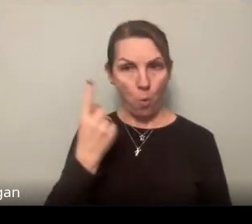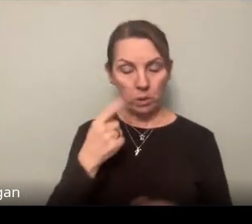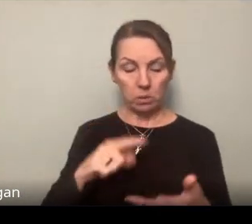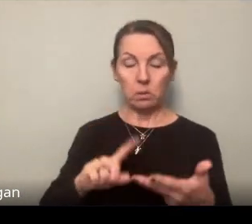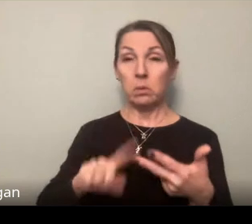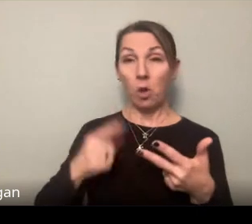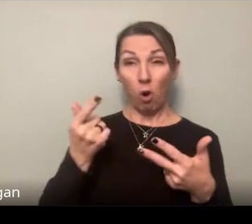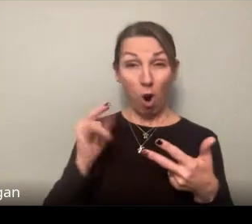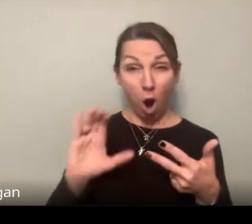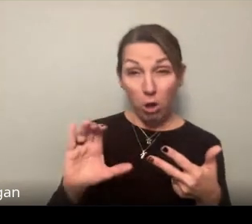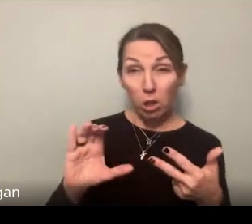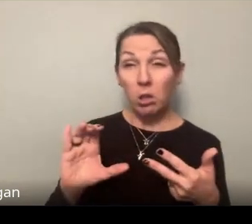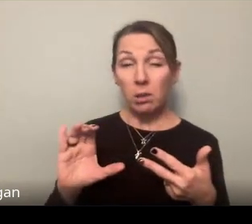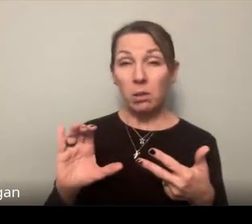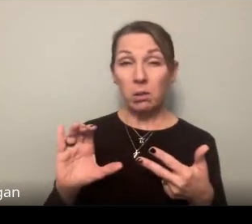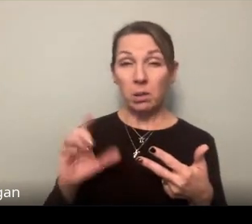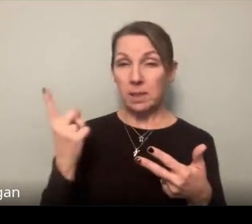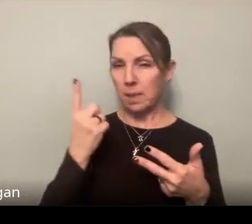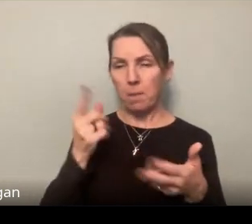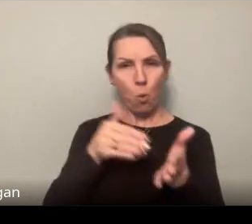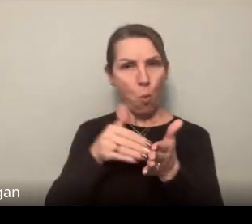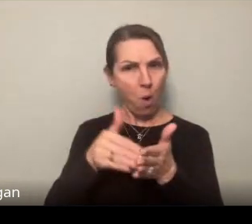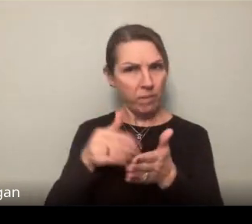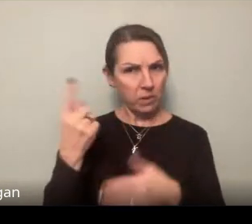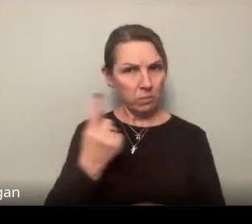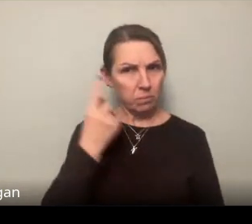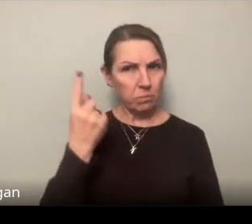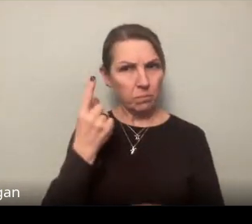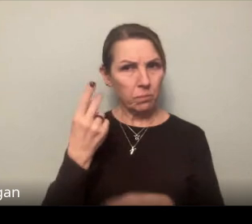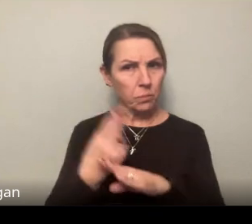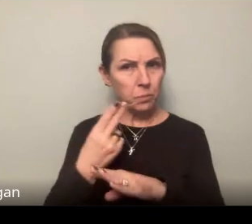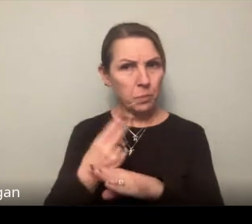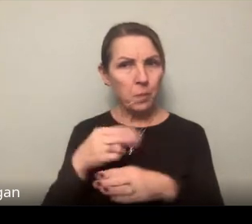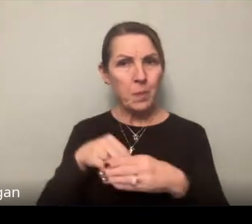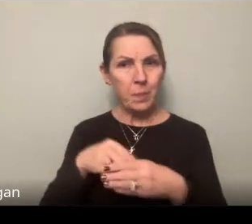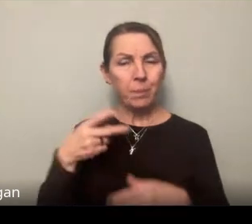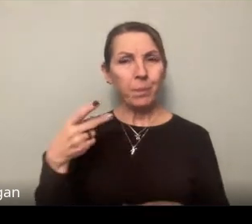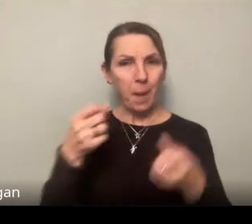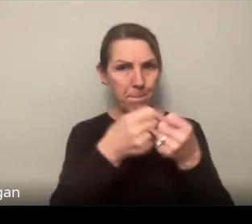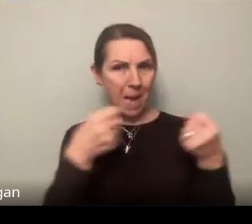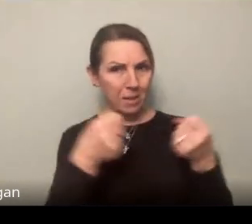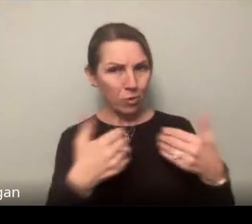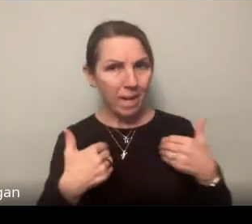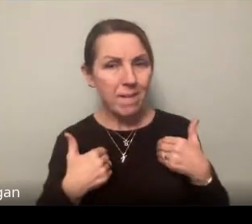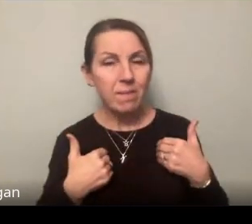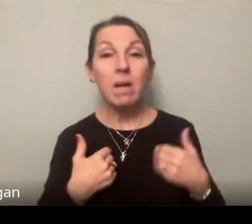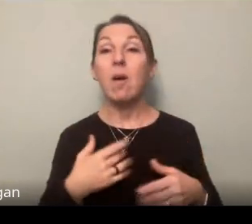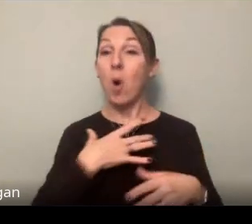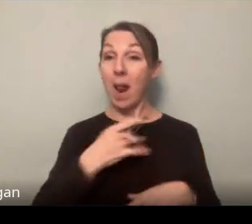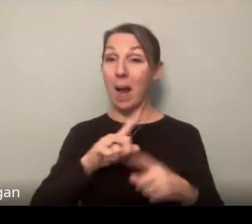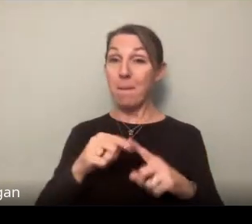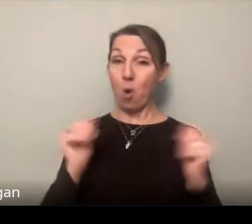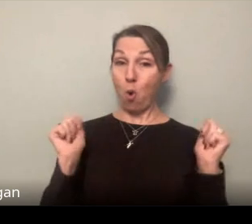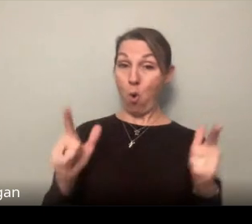also something that I often always have in my pantry as well. What I like about all these